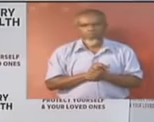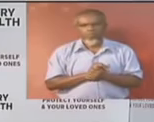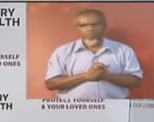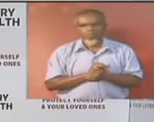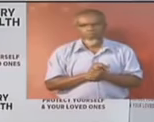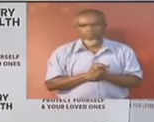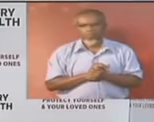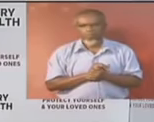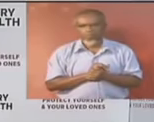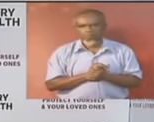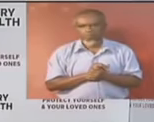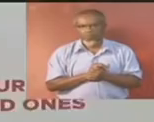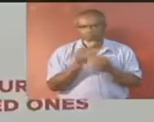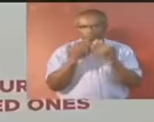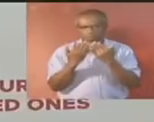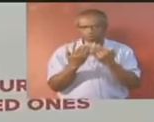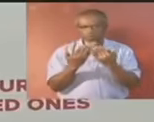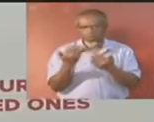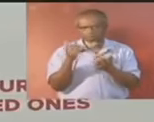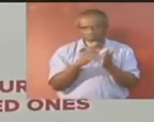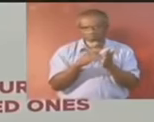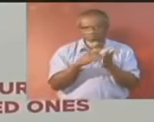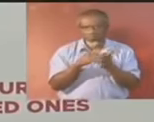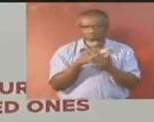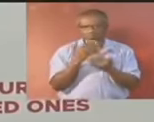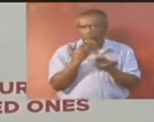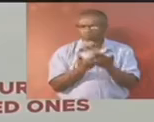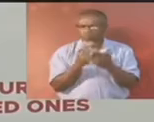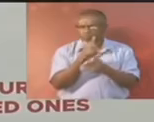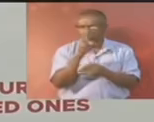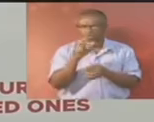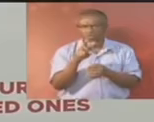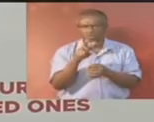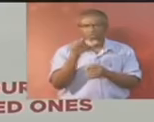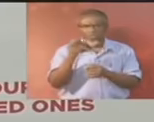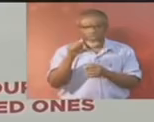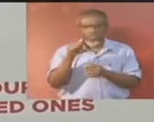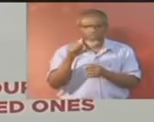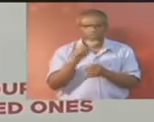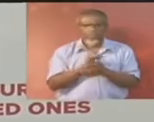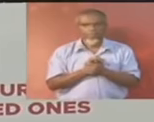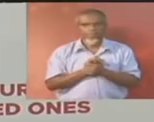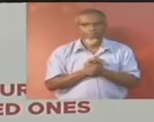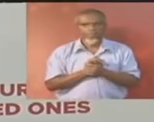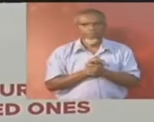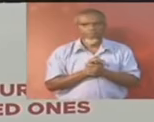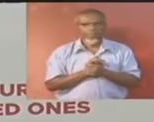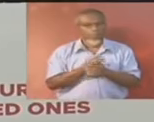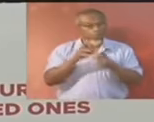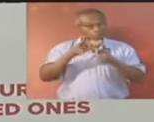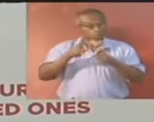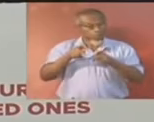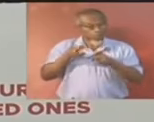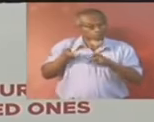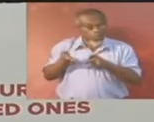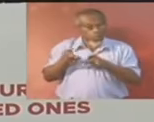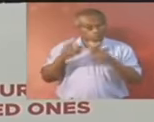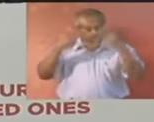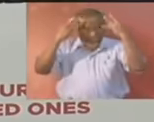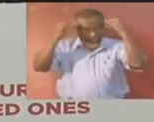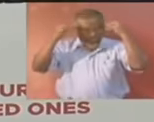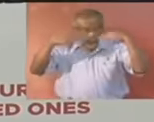Okay, thank you again for a very good question, which is quite operational. And firstly, the Ministry of Health is